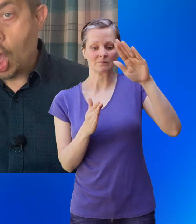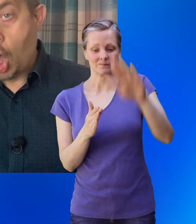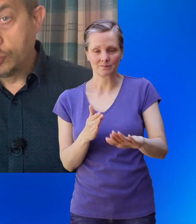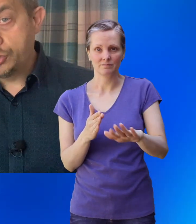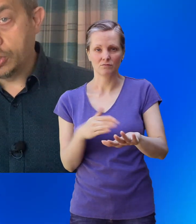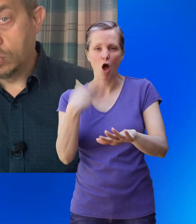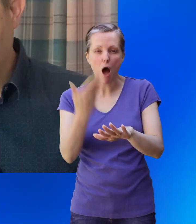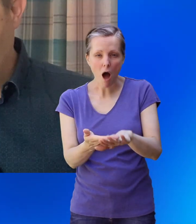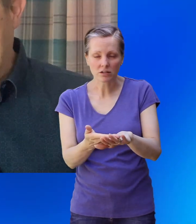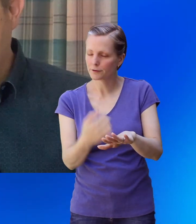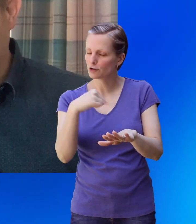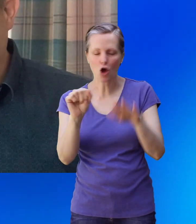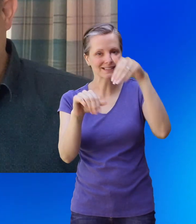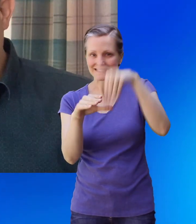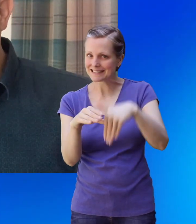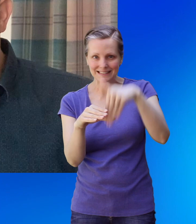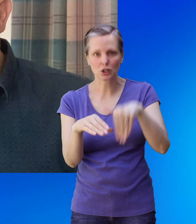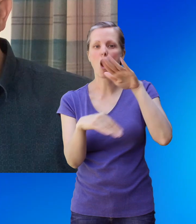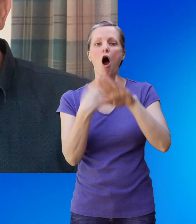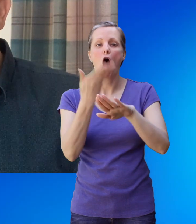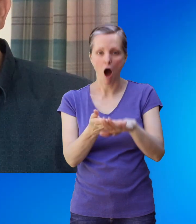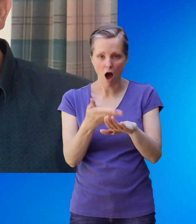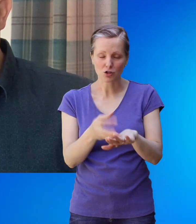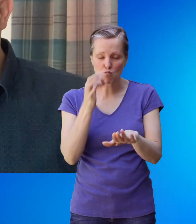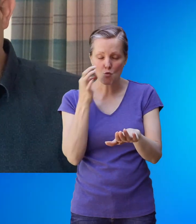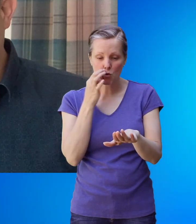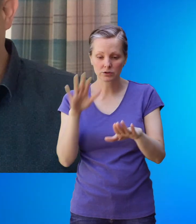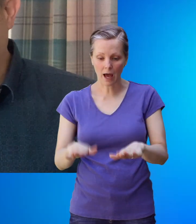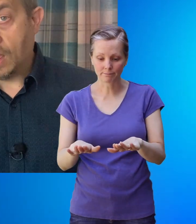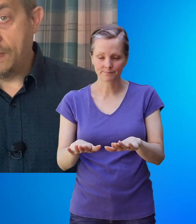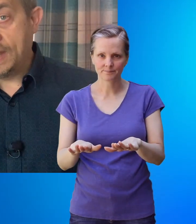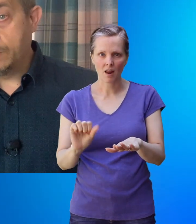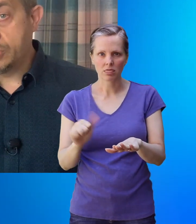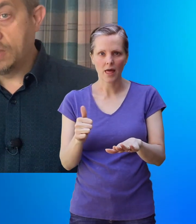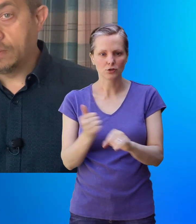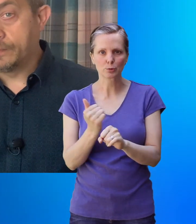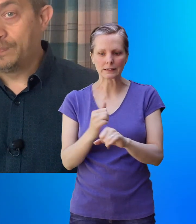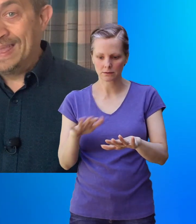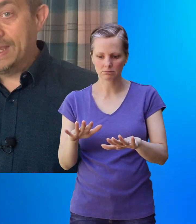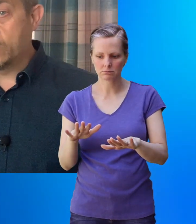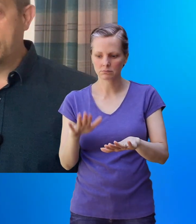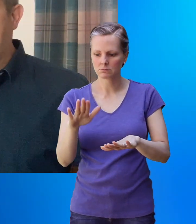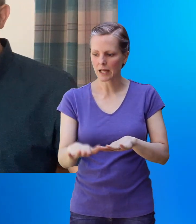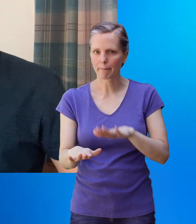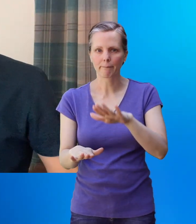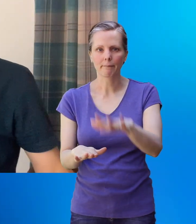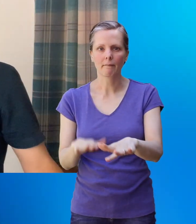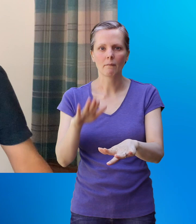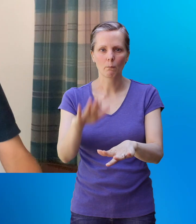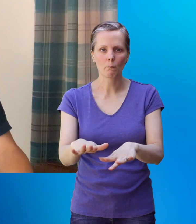down onto, not into, but onto the water. And then he was doing it. He took